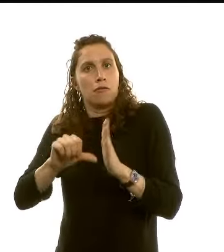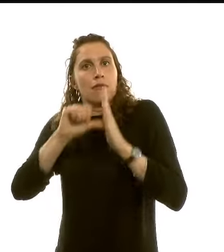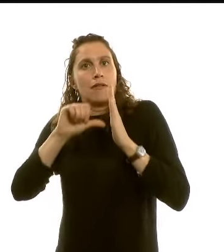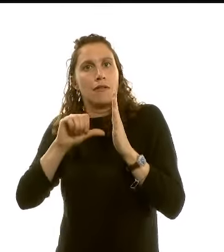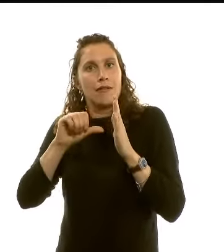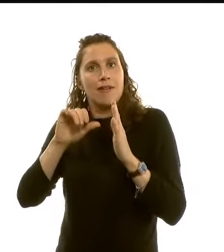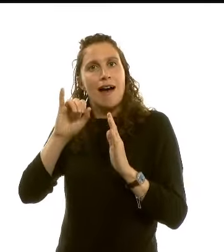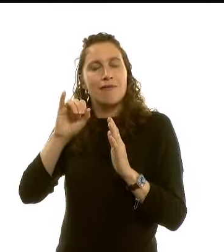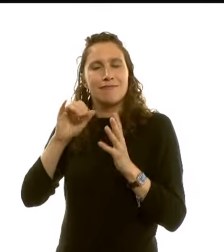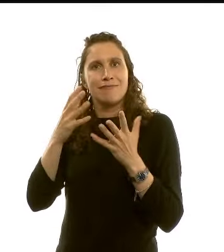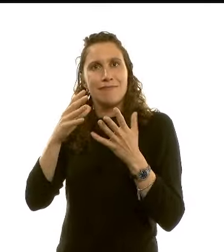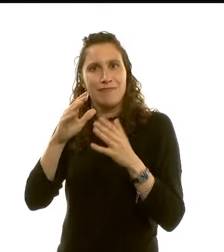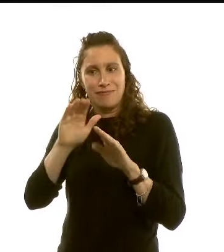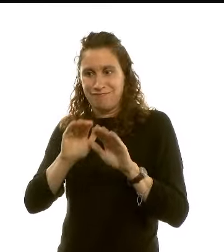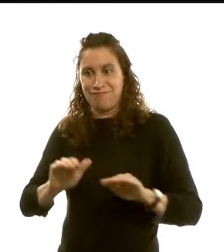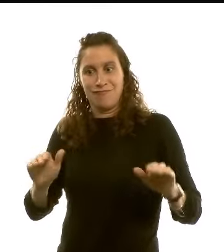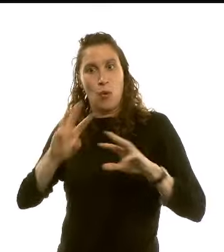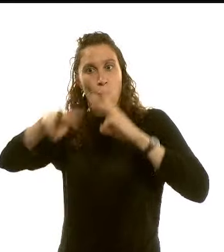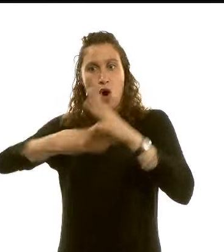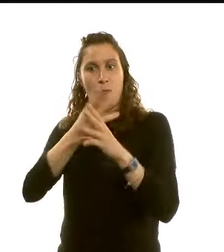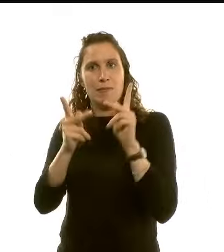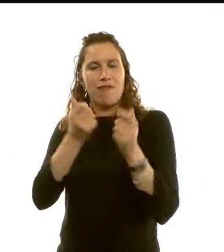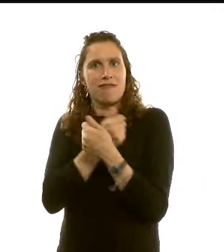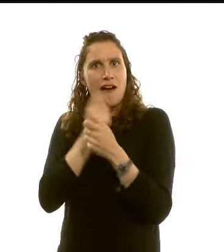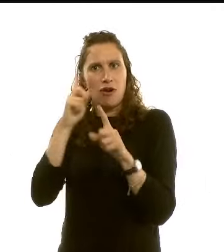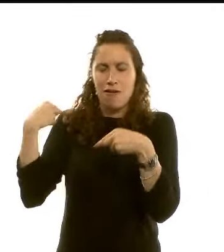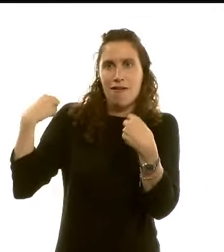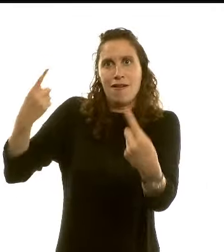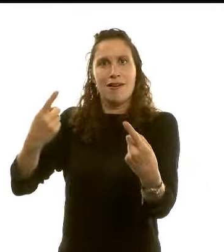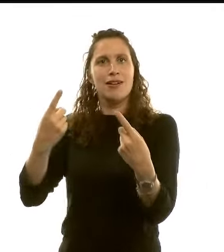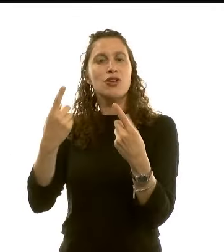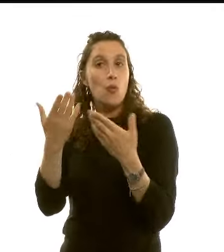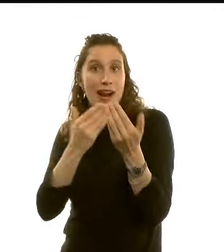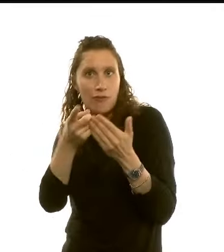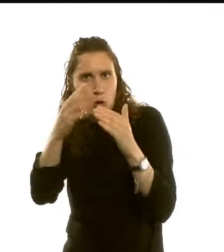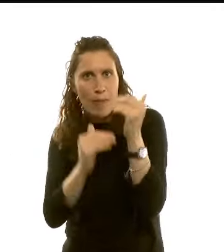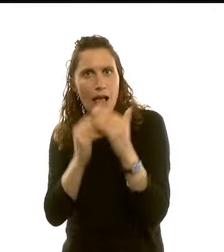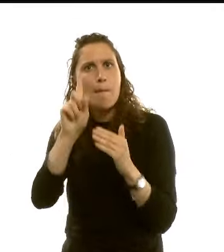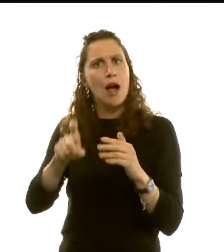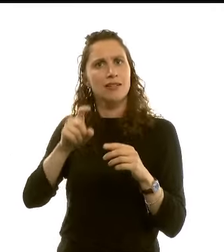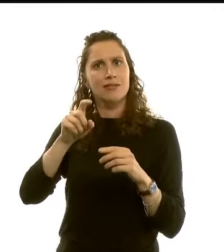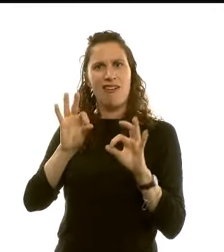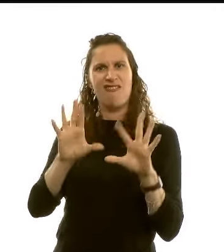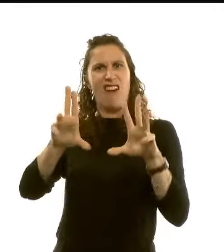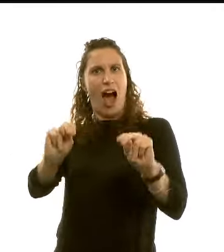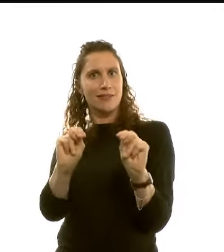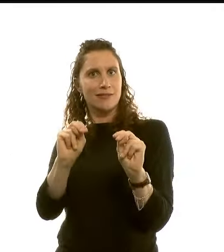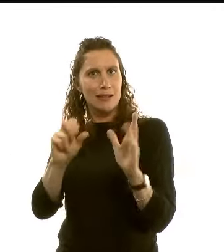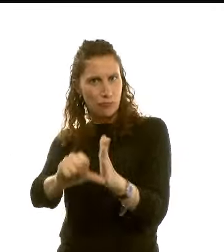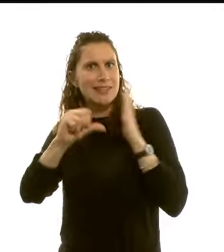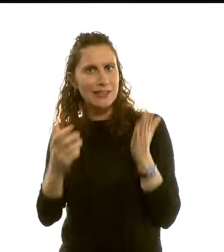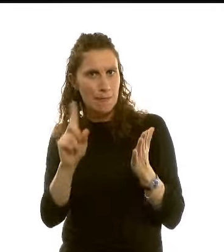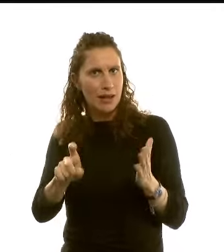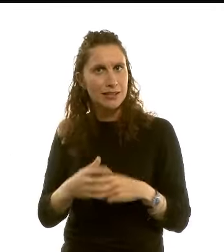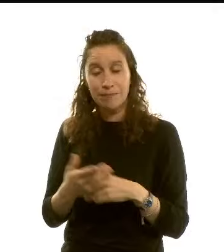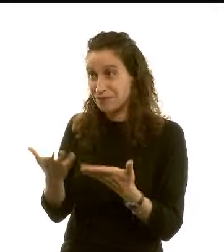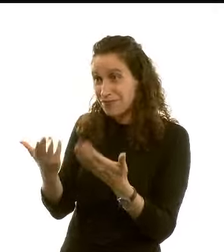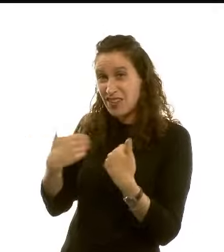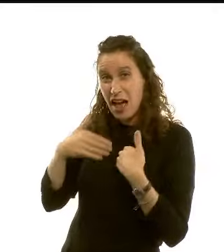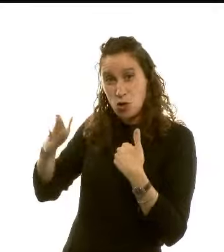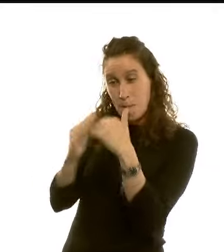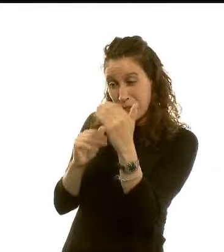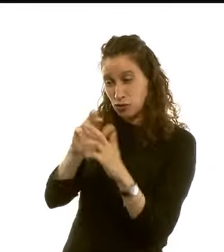have loved for decades. So whatever you build needs to be super fun and look super impressive. And teams, you have those builds with you